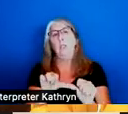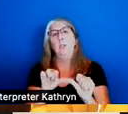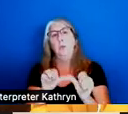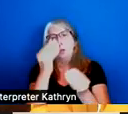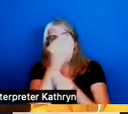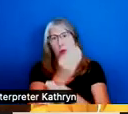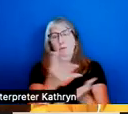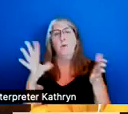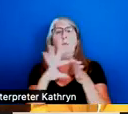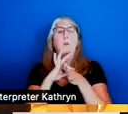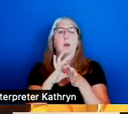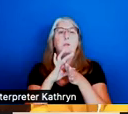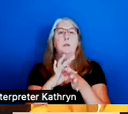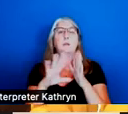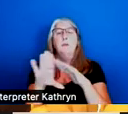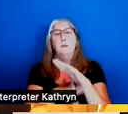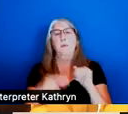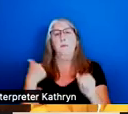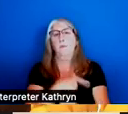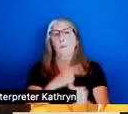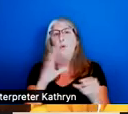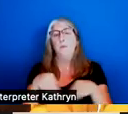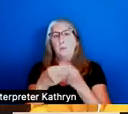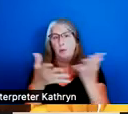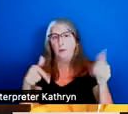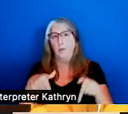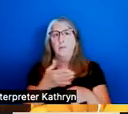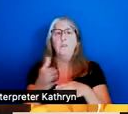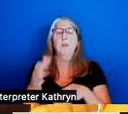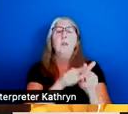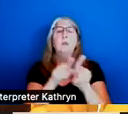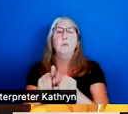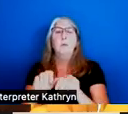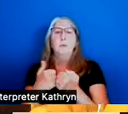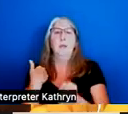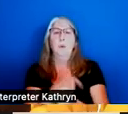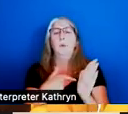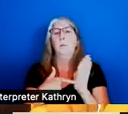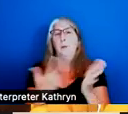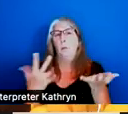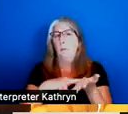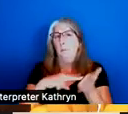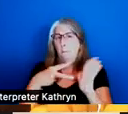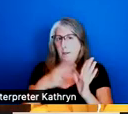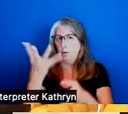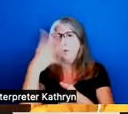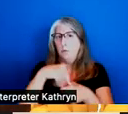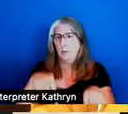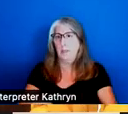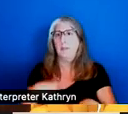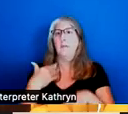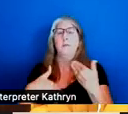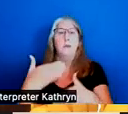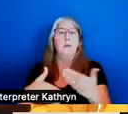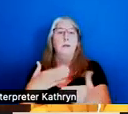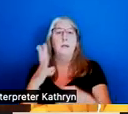and substance of what we distribute to the field, as well as how we model what it means to integrate these practices into